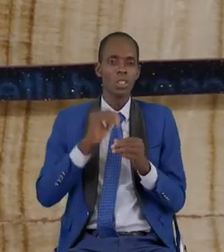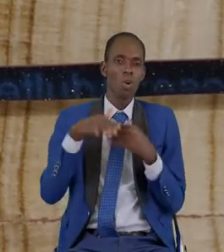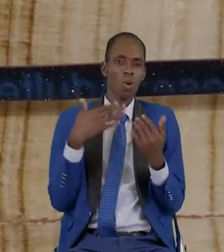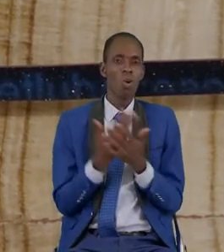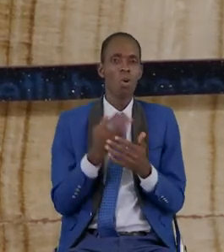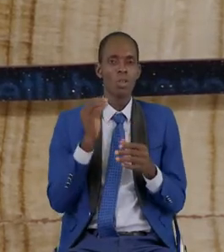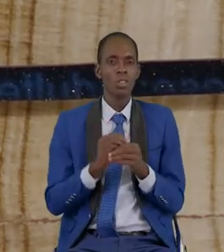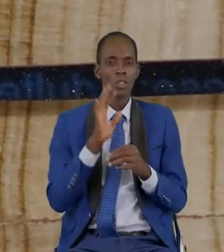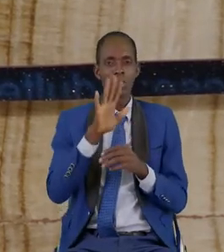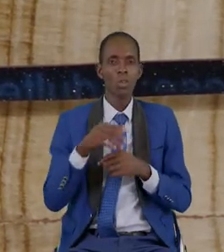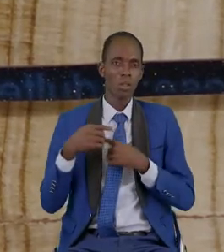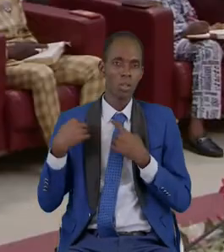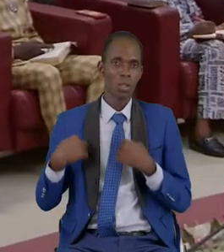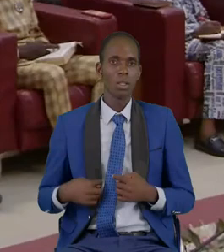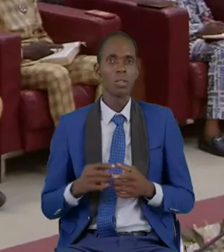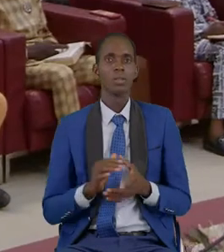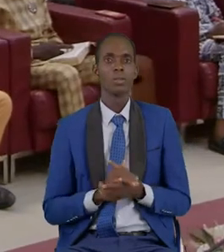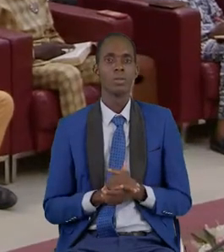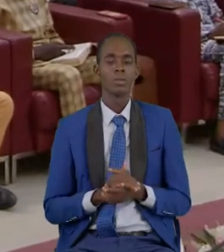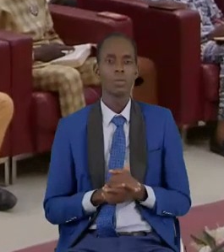become all in all in your life.